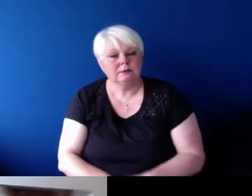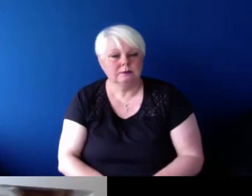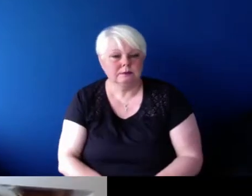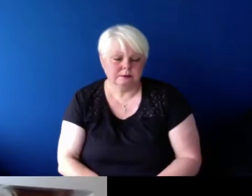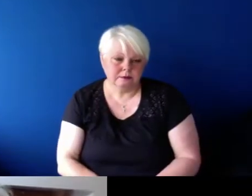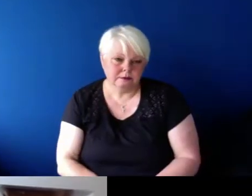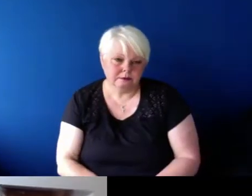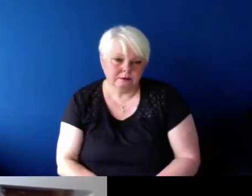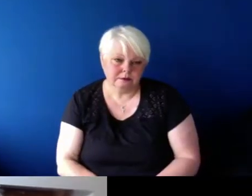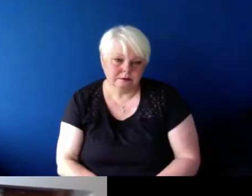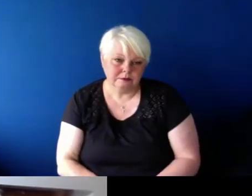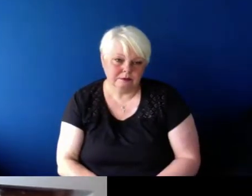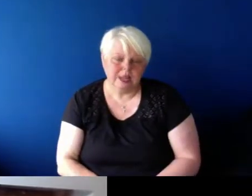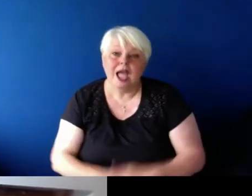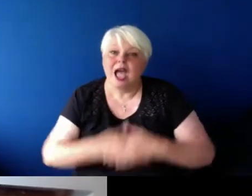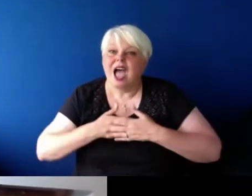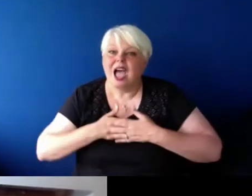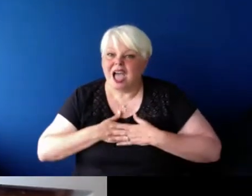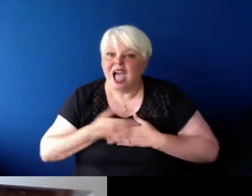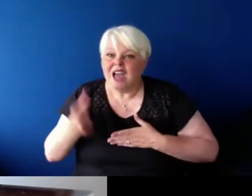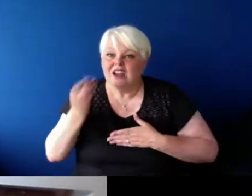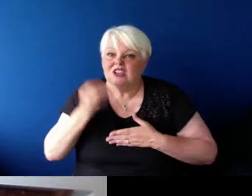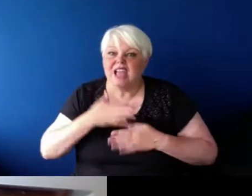Well, I learned I love curry.